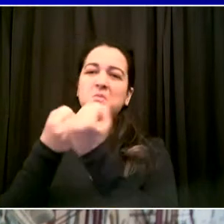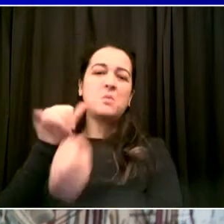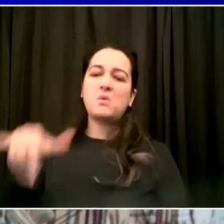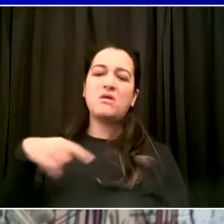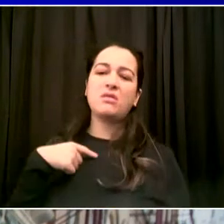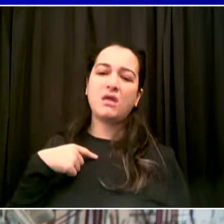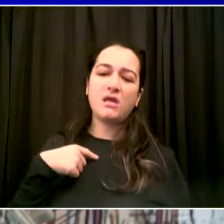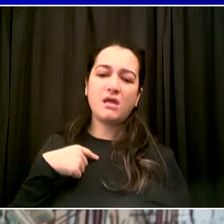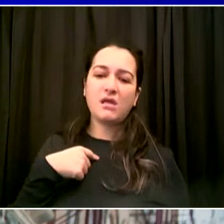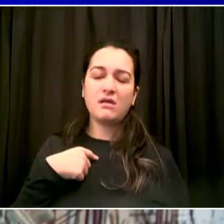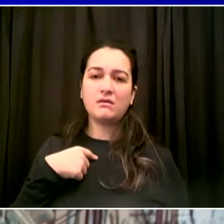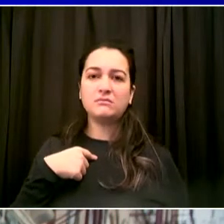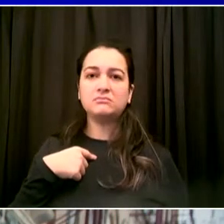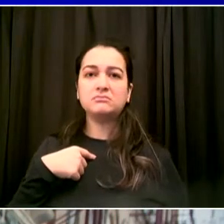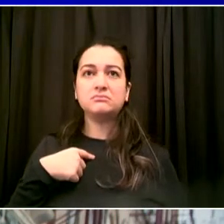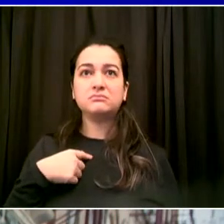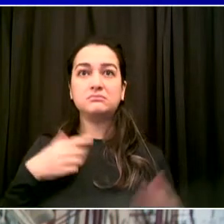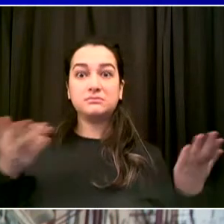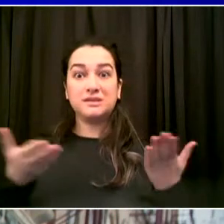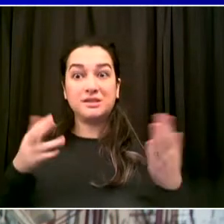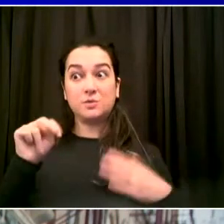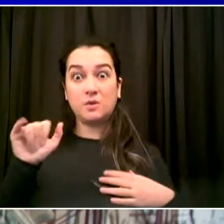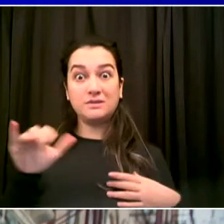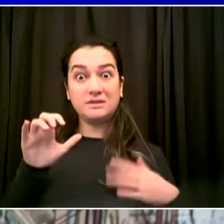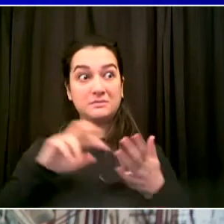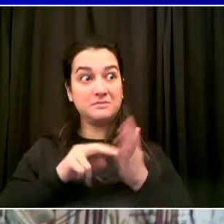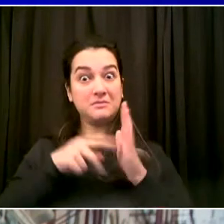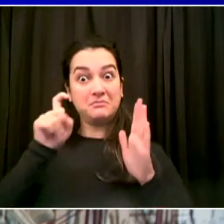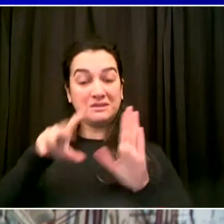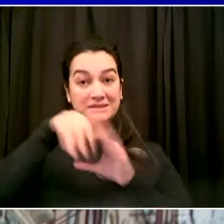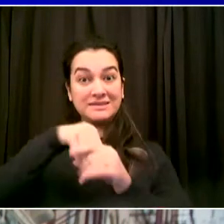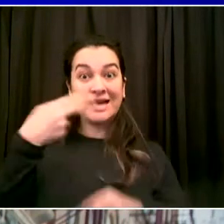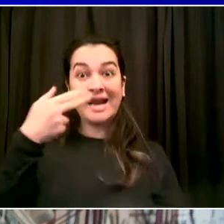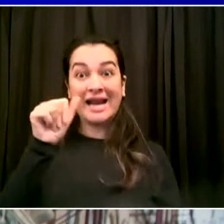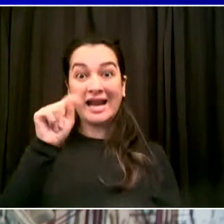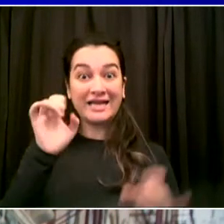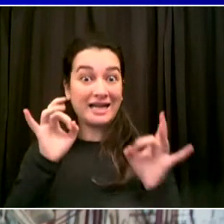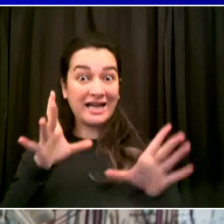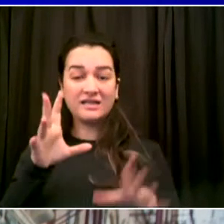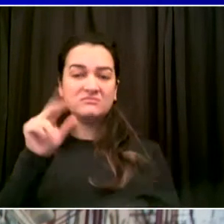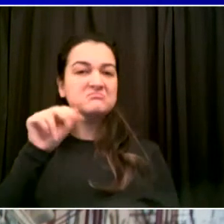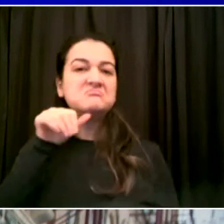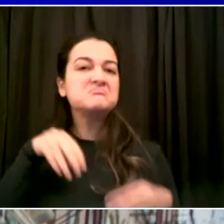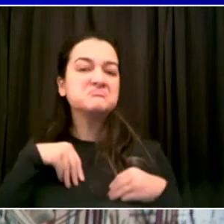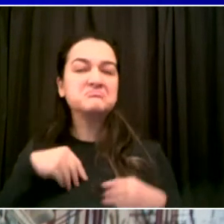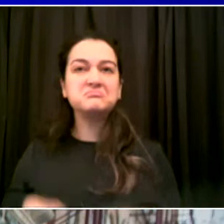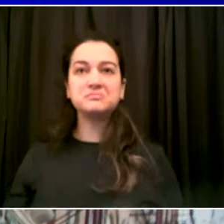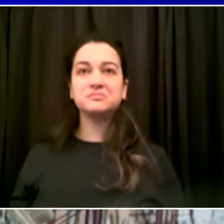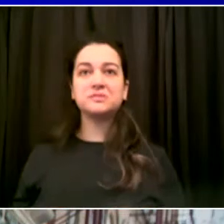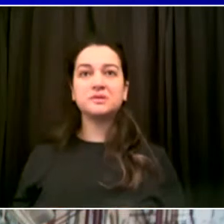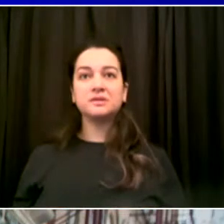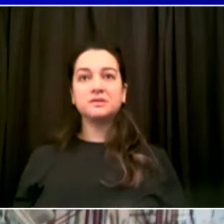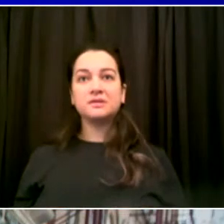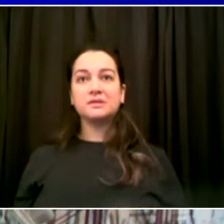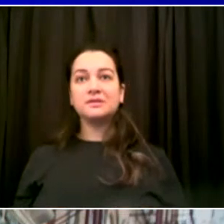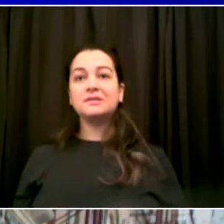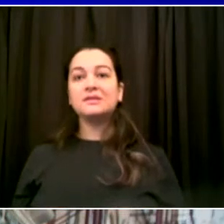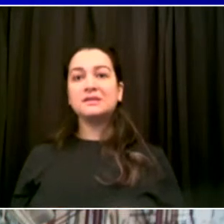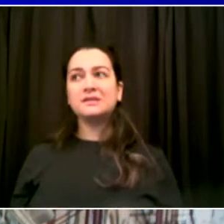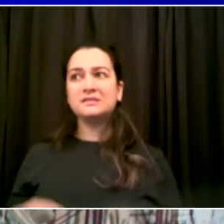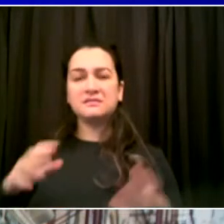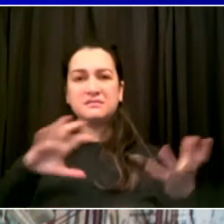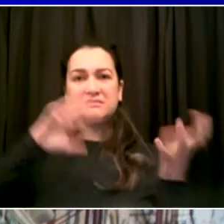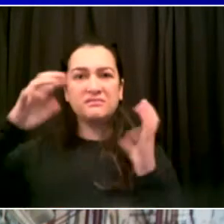and we will fight back against: violent hate crimes against Asian Americans. We're going to talk today about the measures we're taking to address that. It